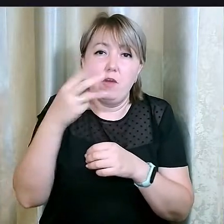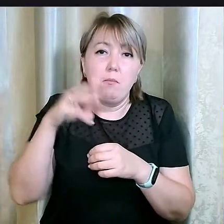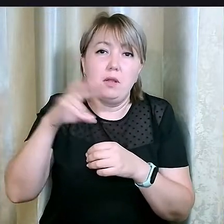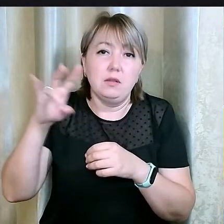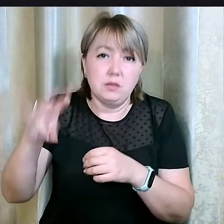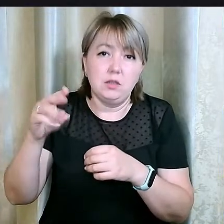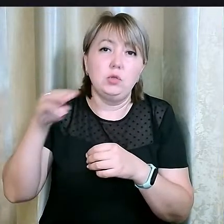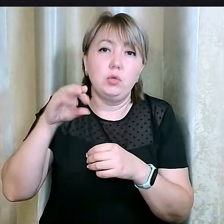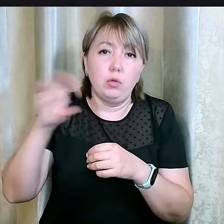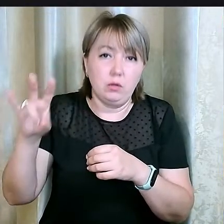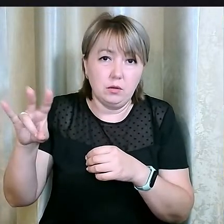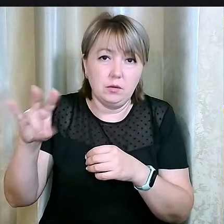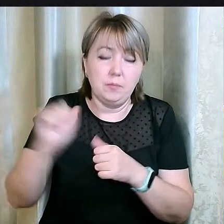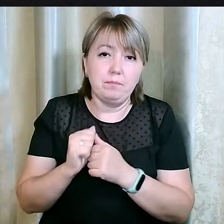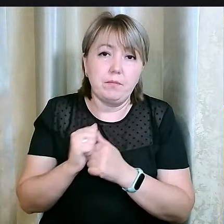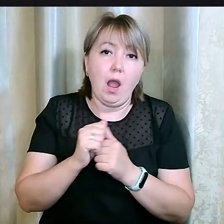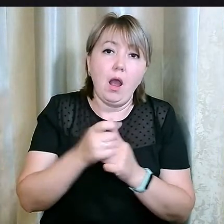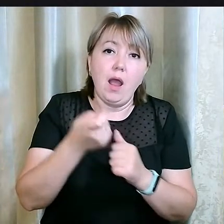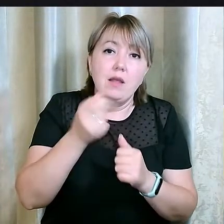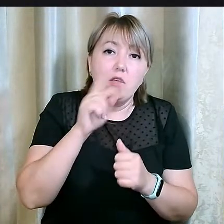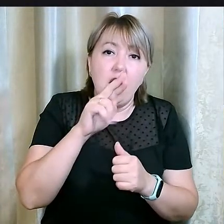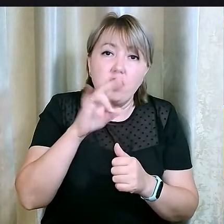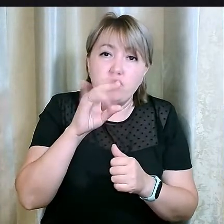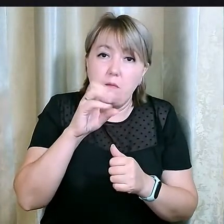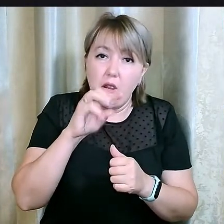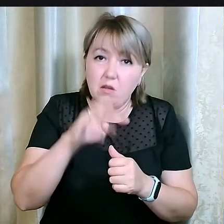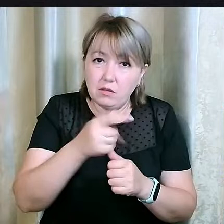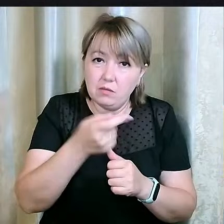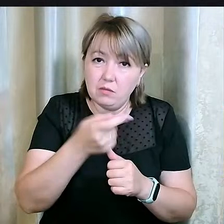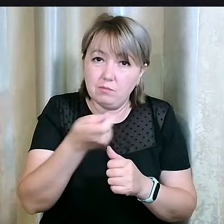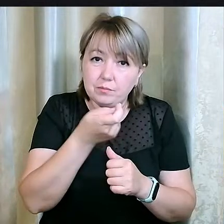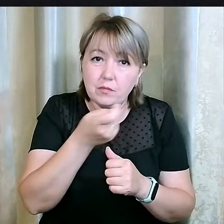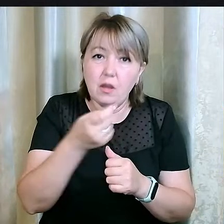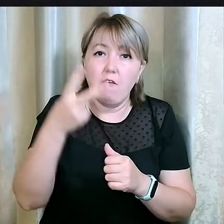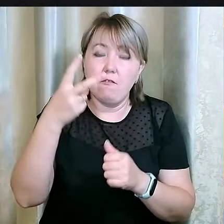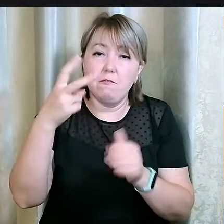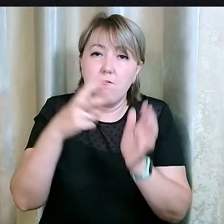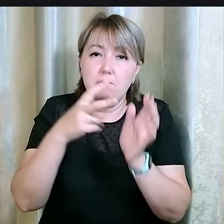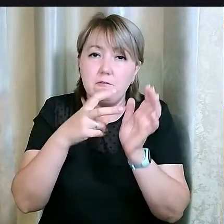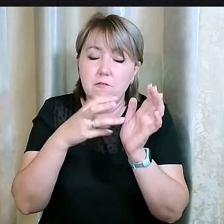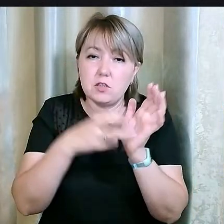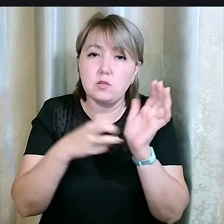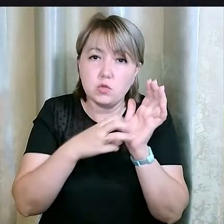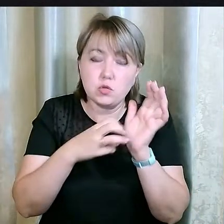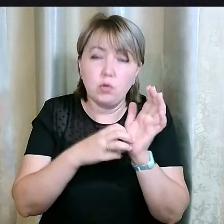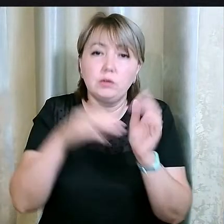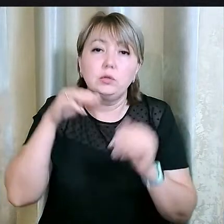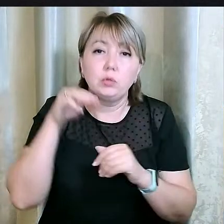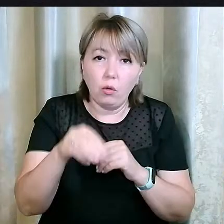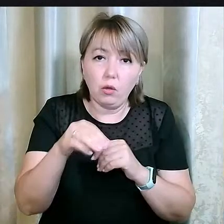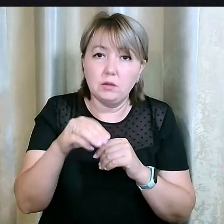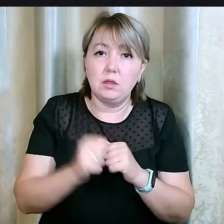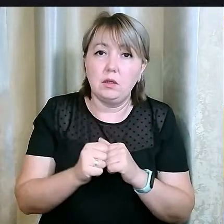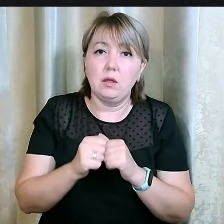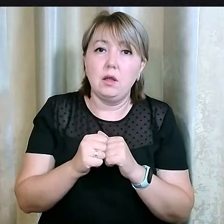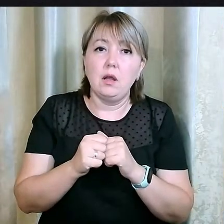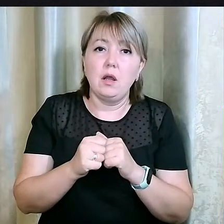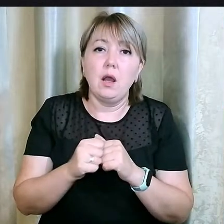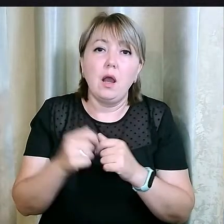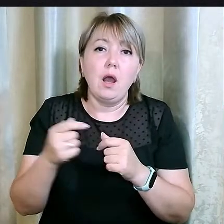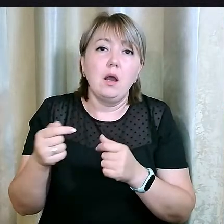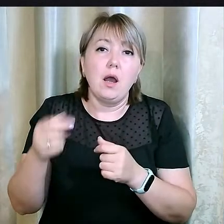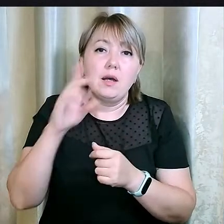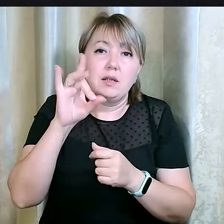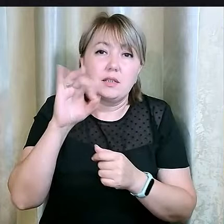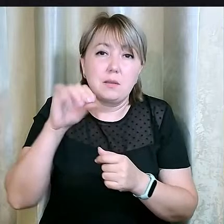wheat with a yield of 30 tons per hectare. We have collected 800,000 tons of winter barley with a yield of 32 tons